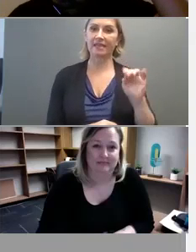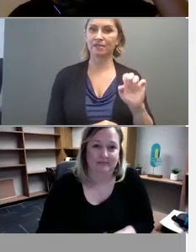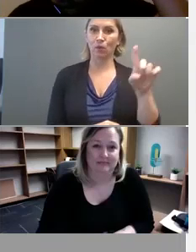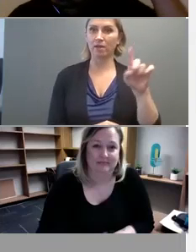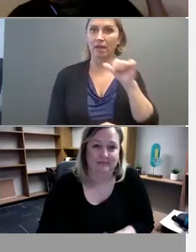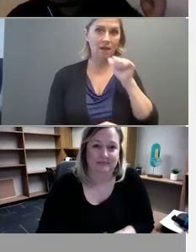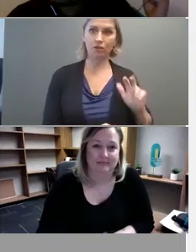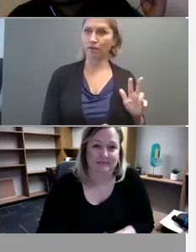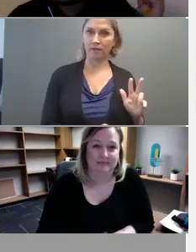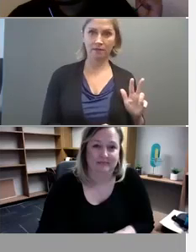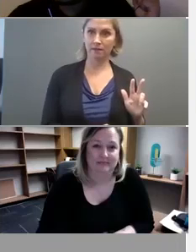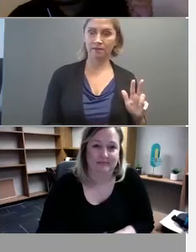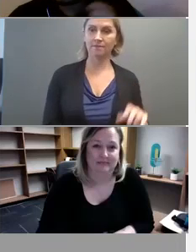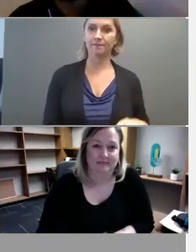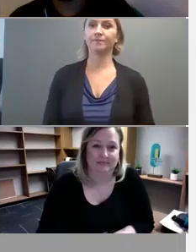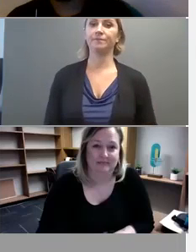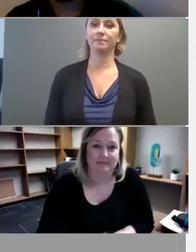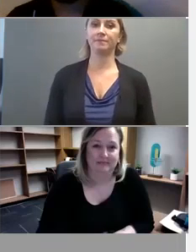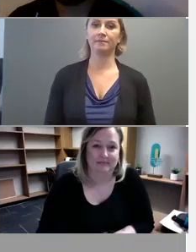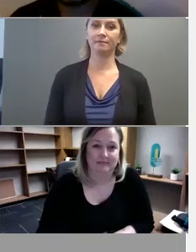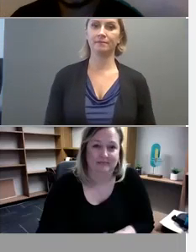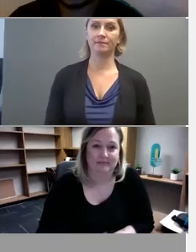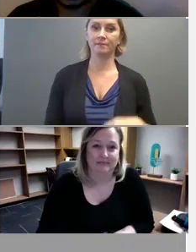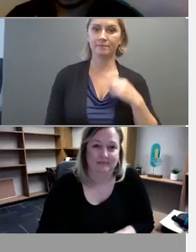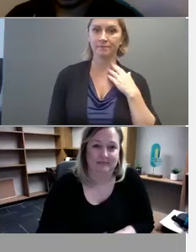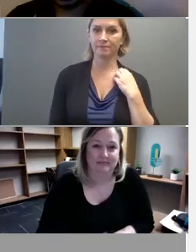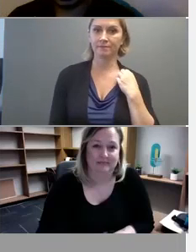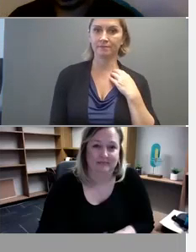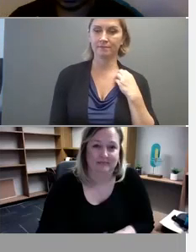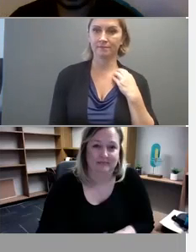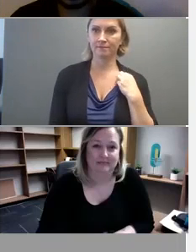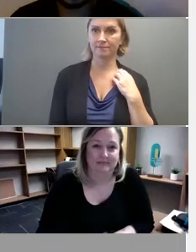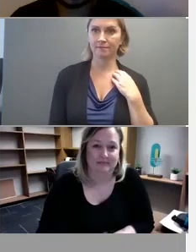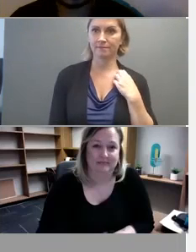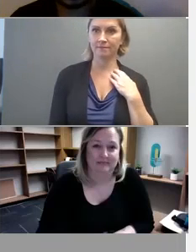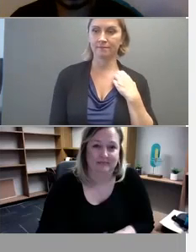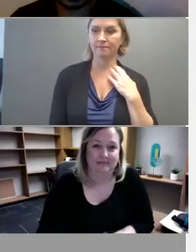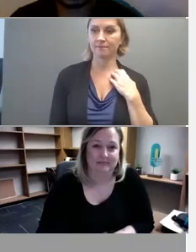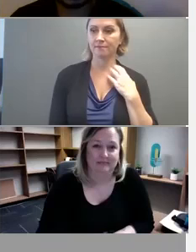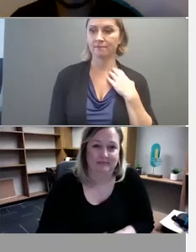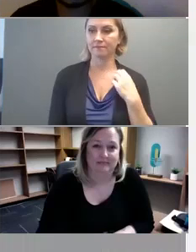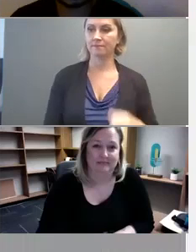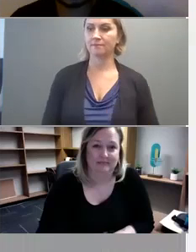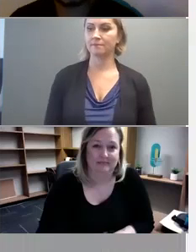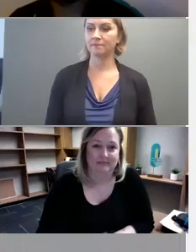not 3? Yes. Okay.